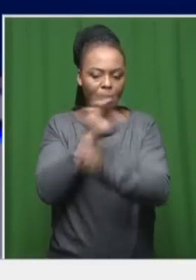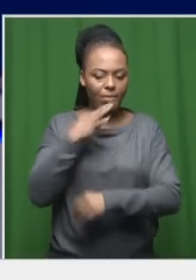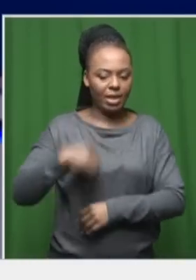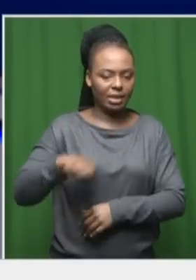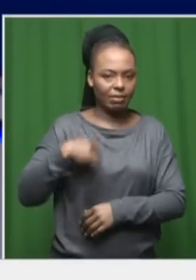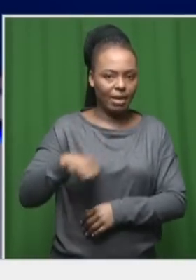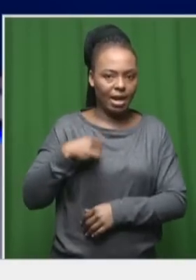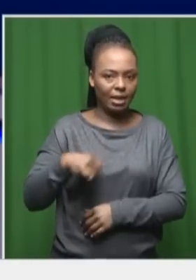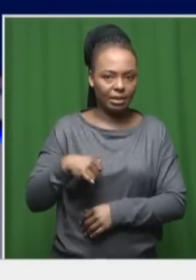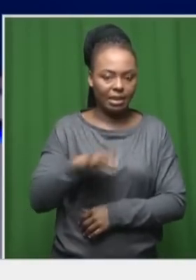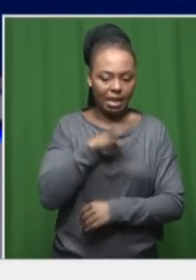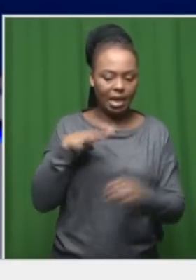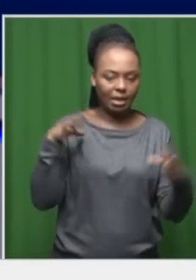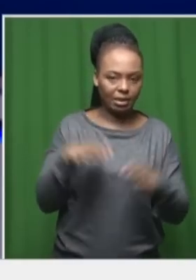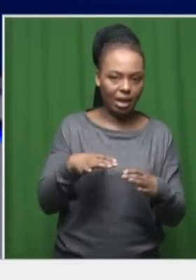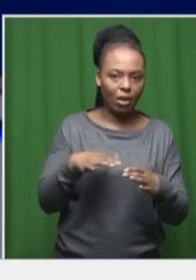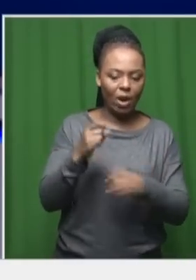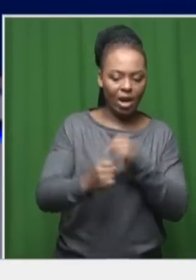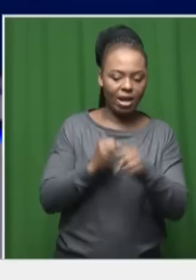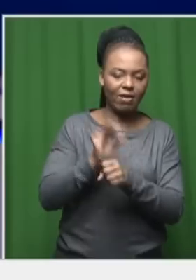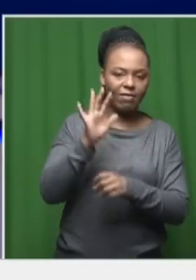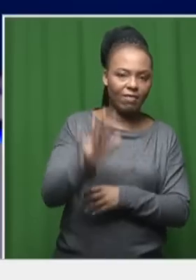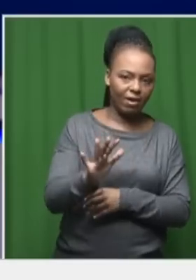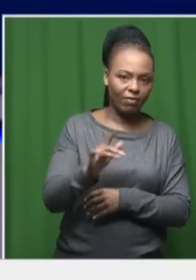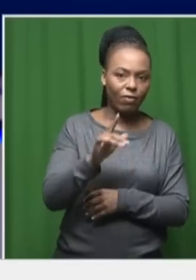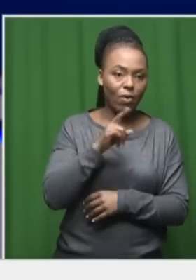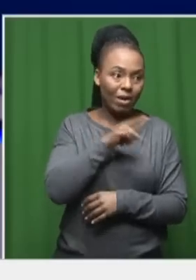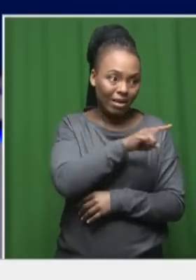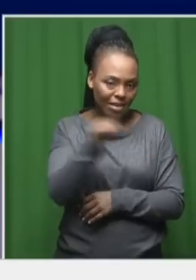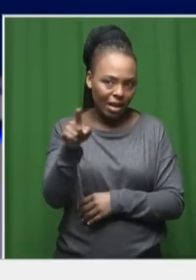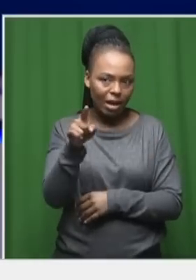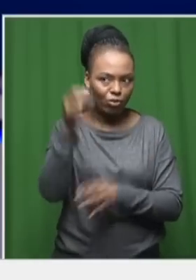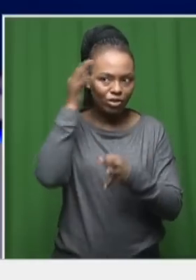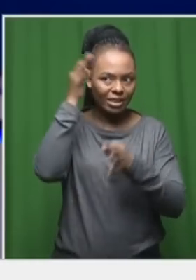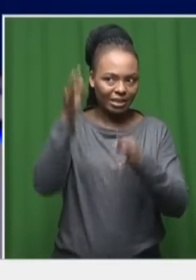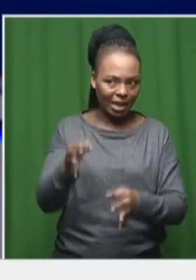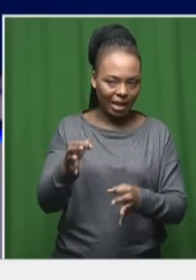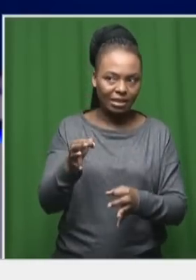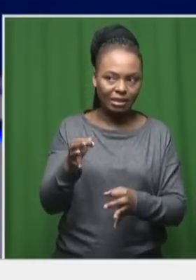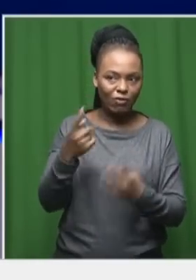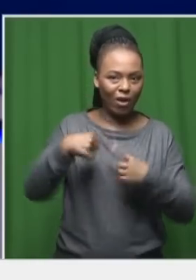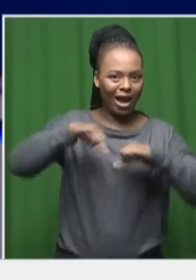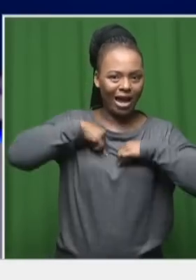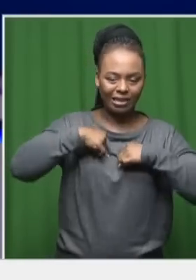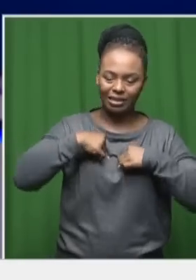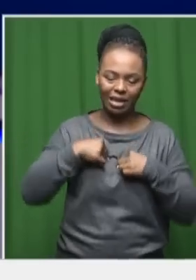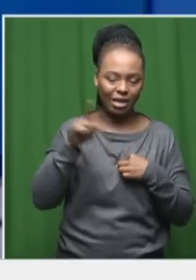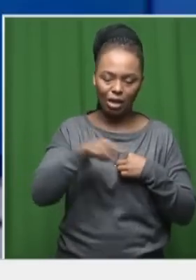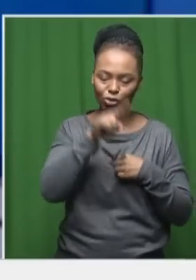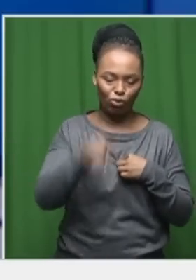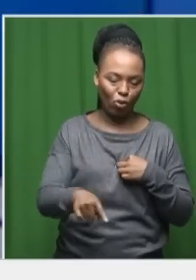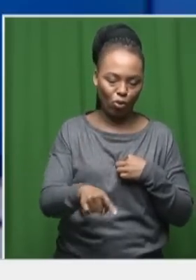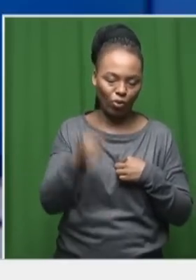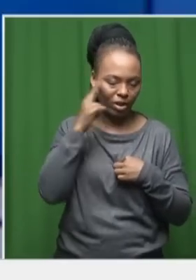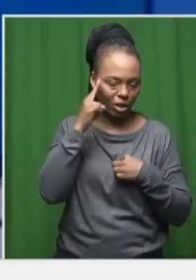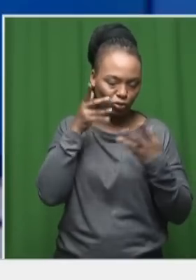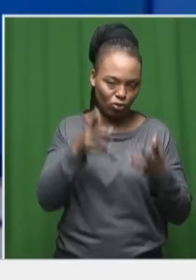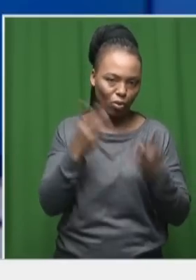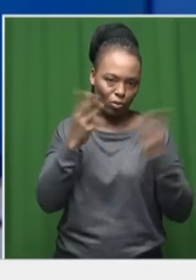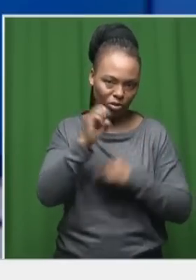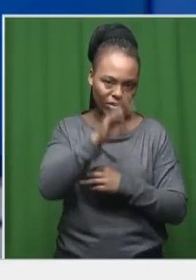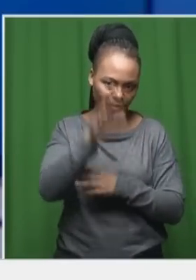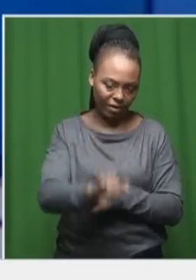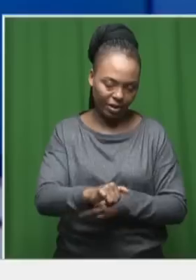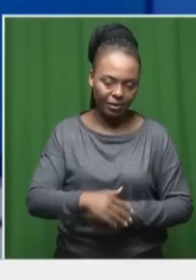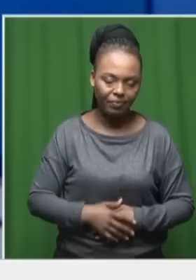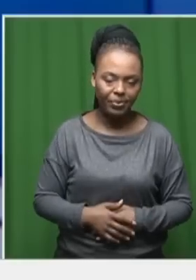then they'll just get these privileges. Because for us to expect them to make a decision is the wrong way of thinking. So, speaking to that,